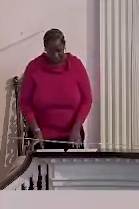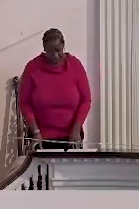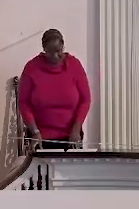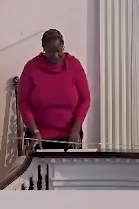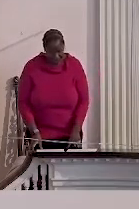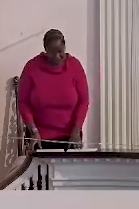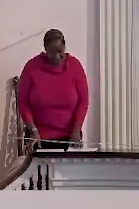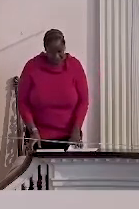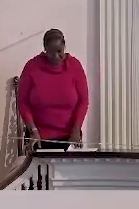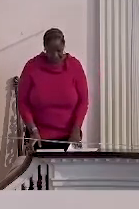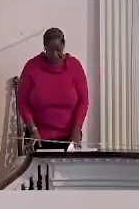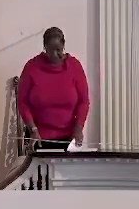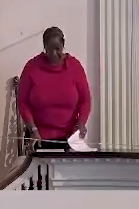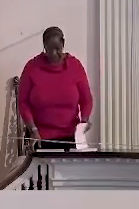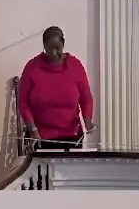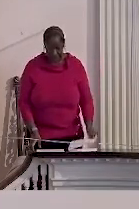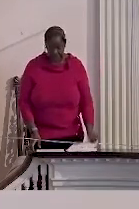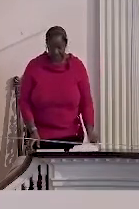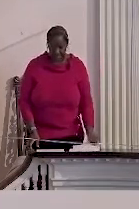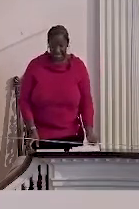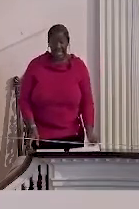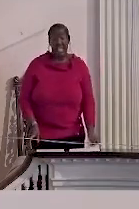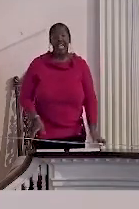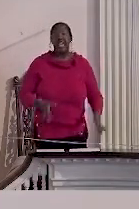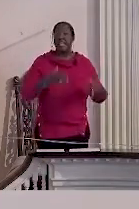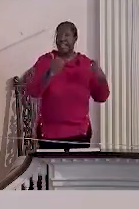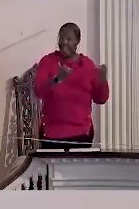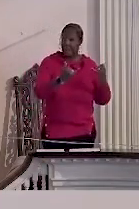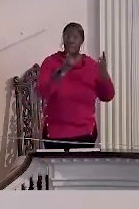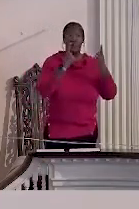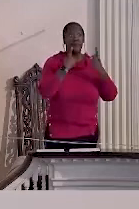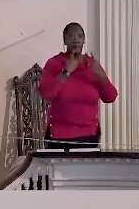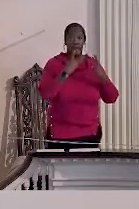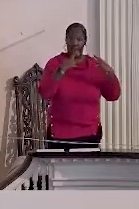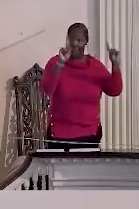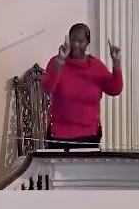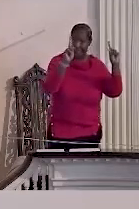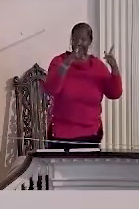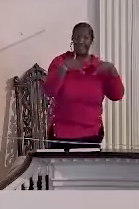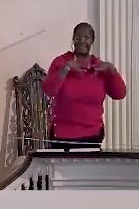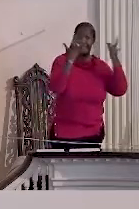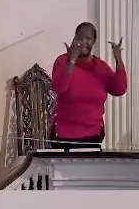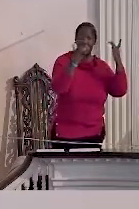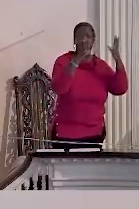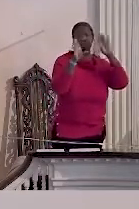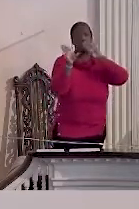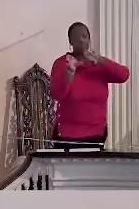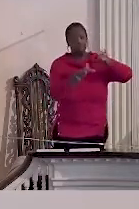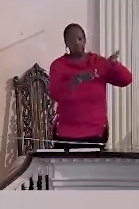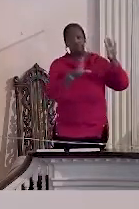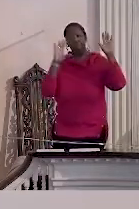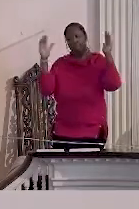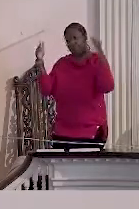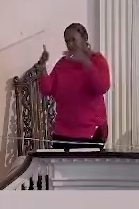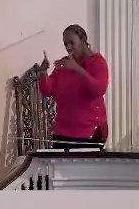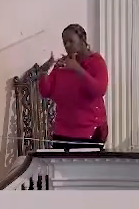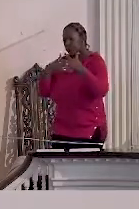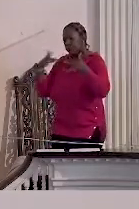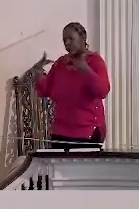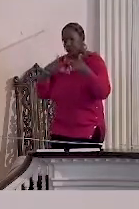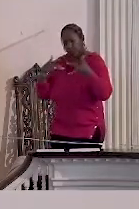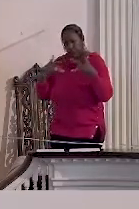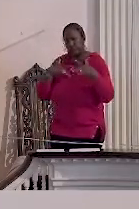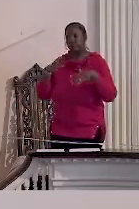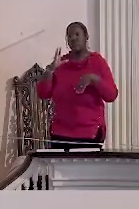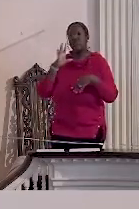Now, we transition from announcements and calendaring into the space where we hear the concerns of members of